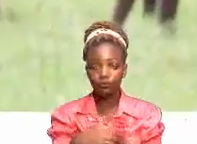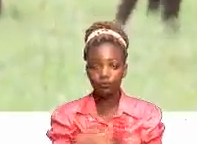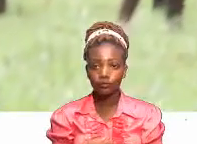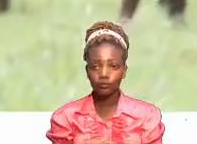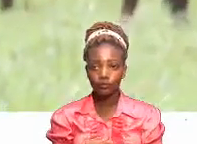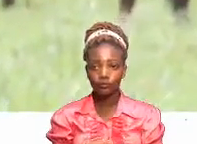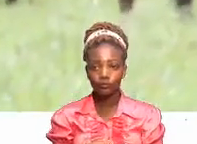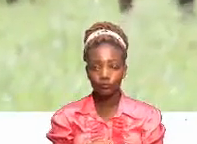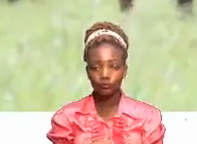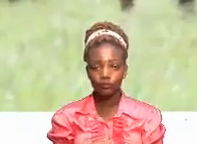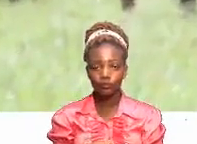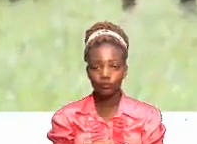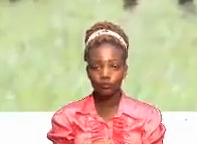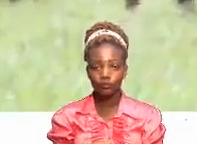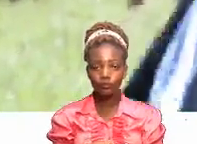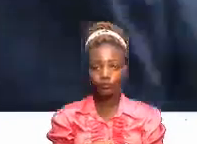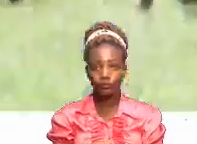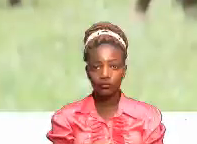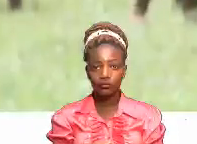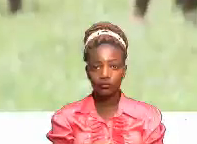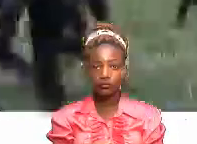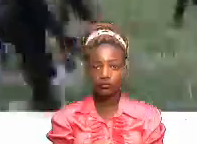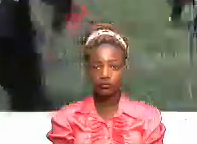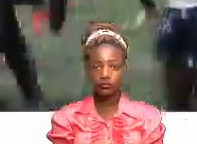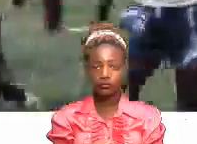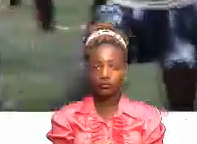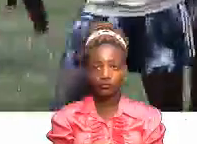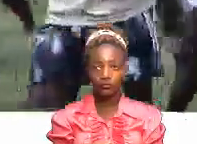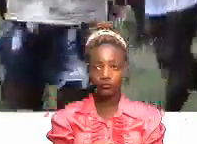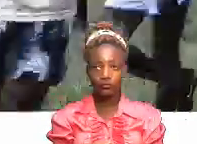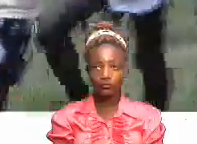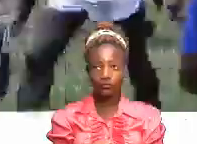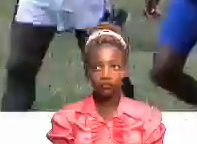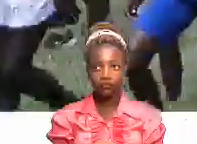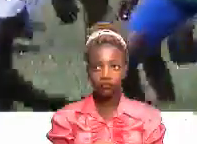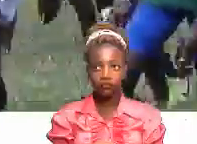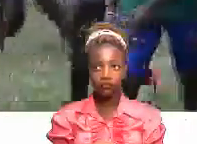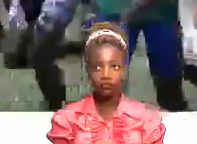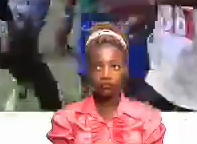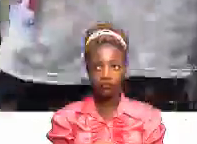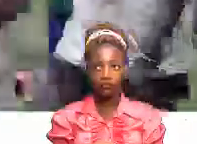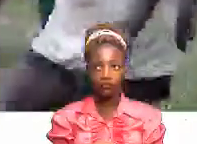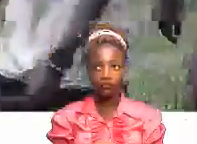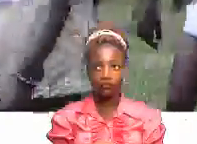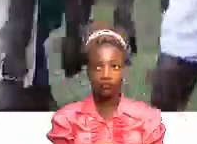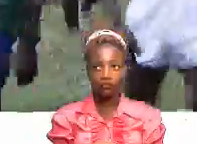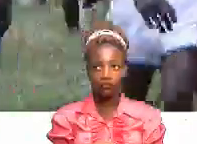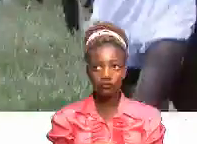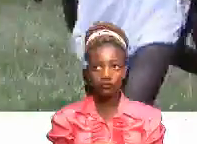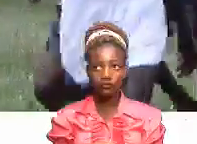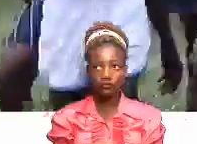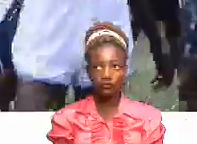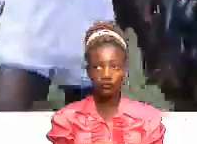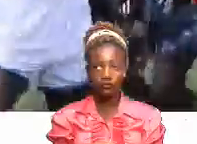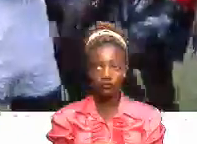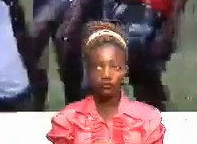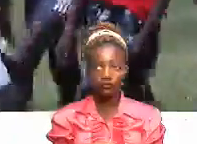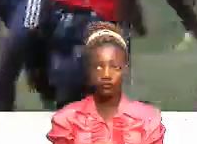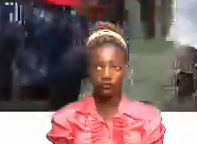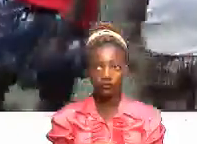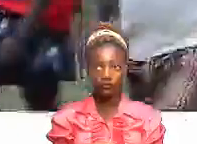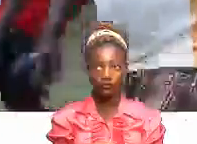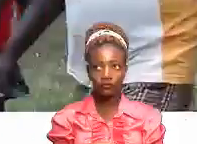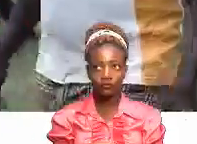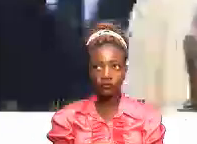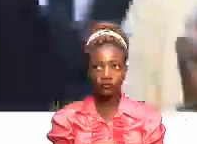going to encourage you again that whatever that you are doing outside there, let us compete fairly, clean,